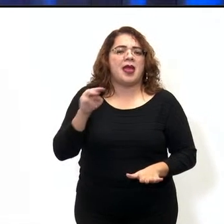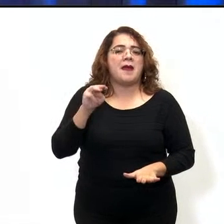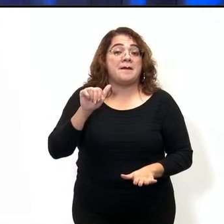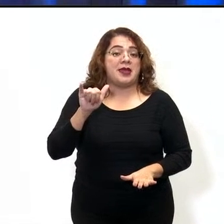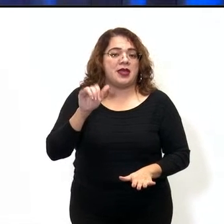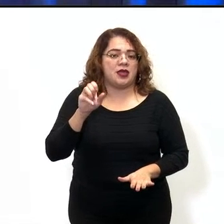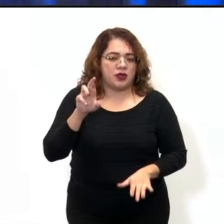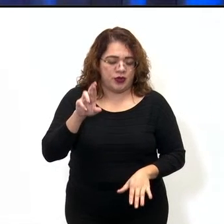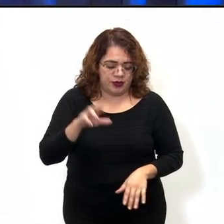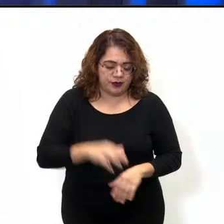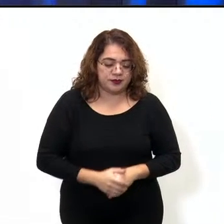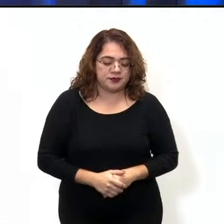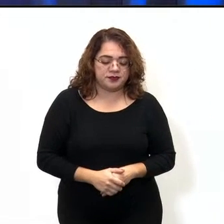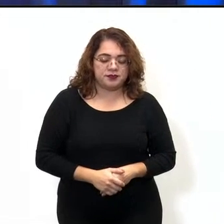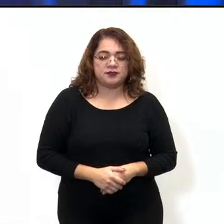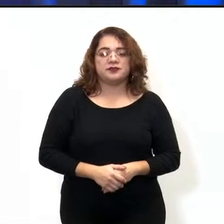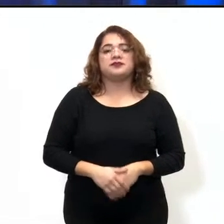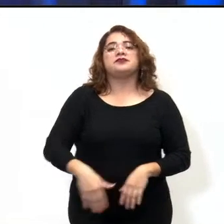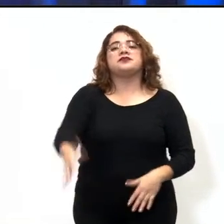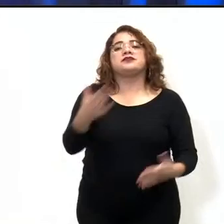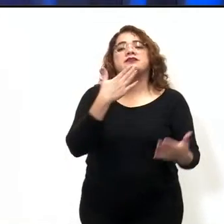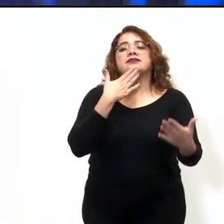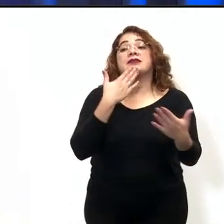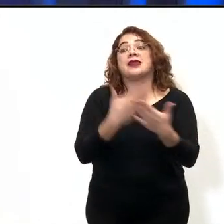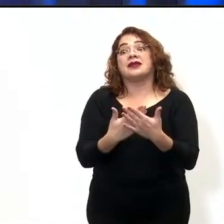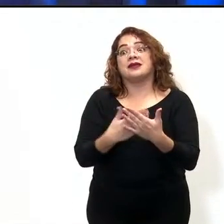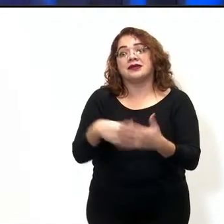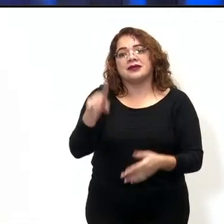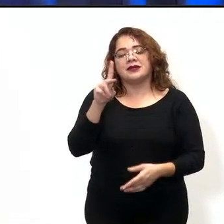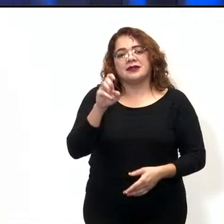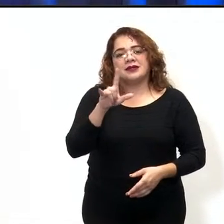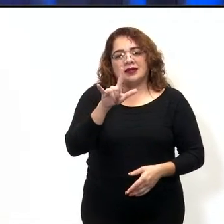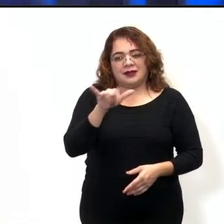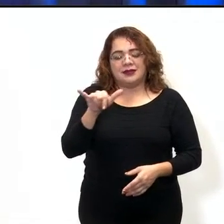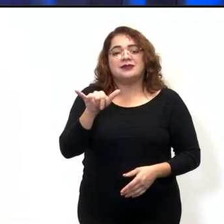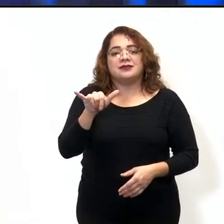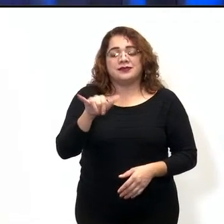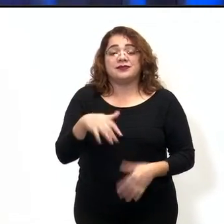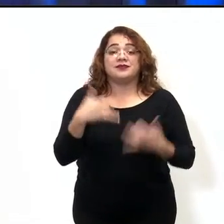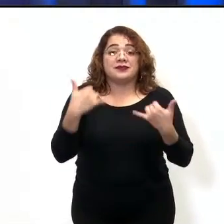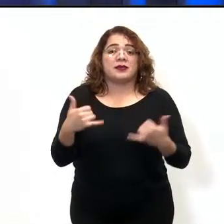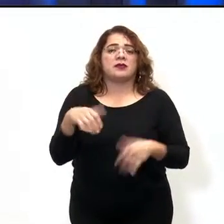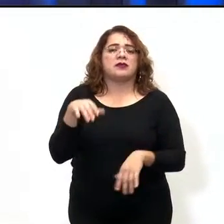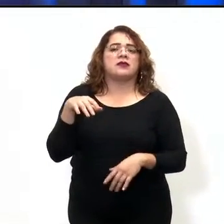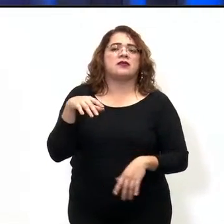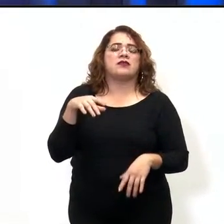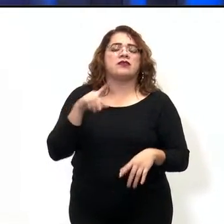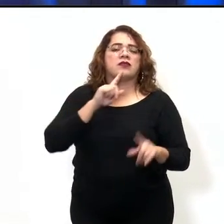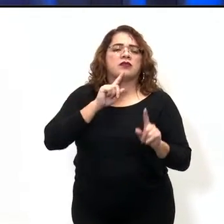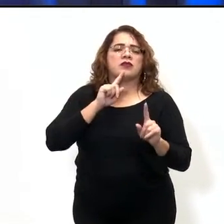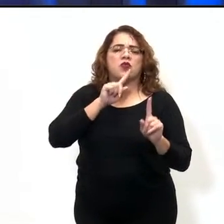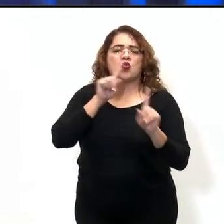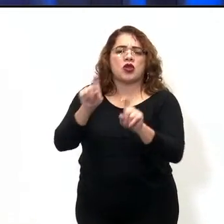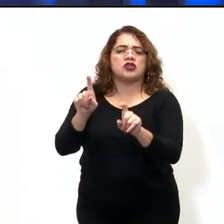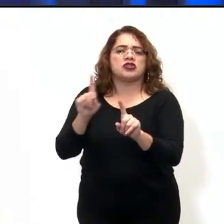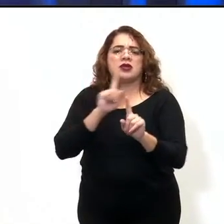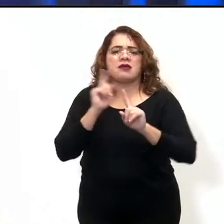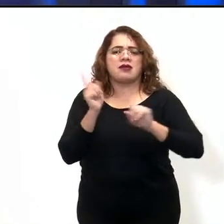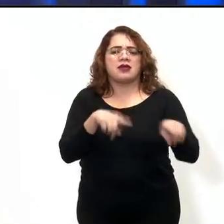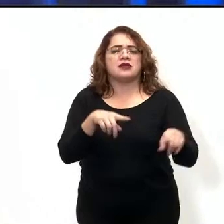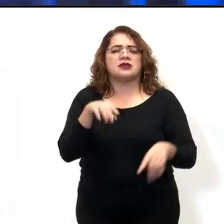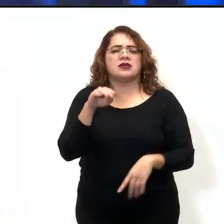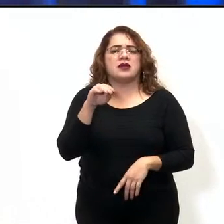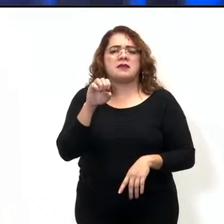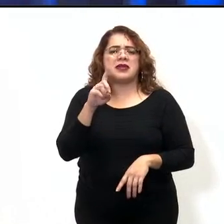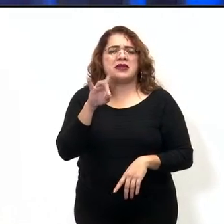All right, thank you, Kelly. We will now move on to media questions. As a reminder, we have time for one question each. If media has